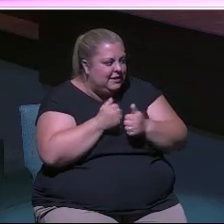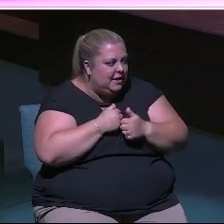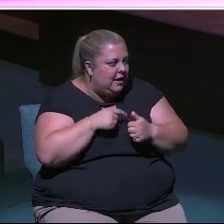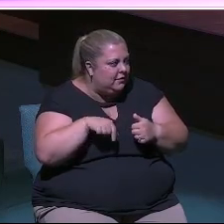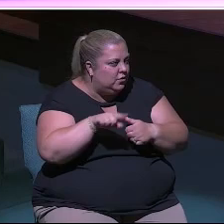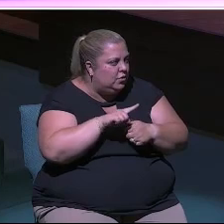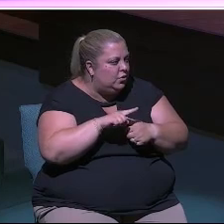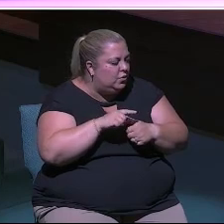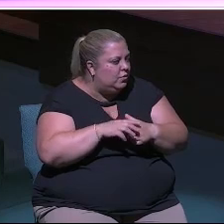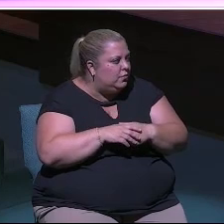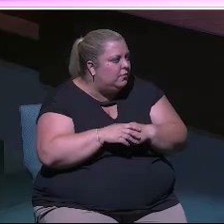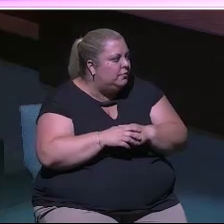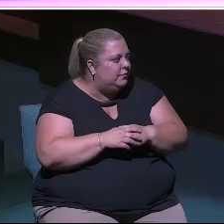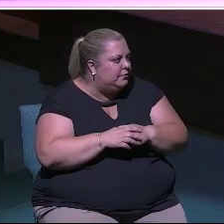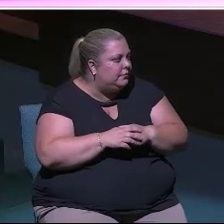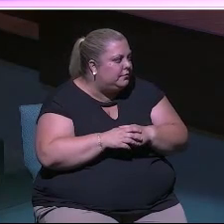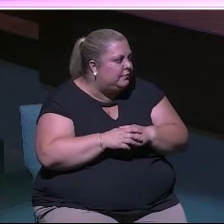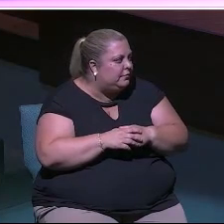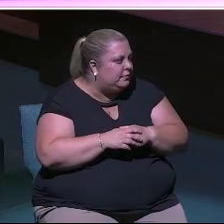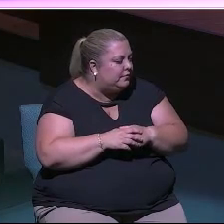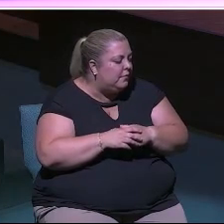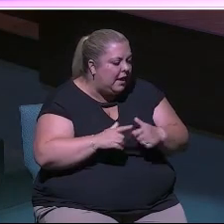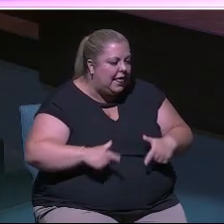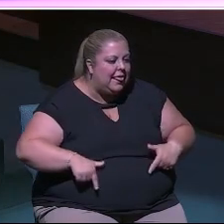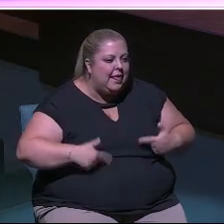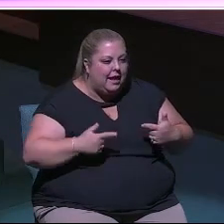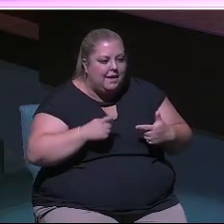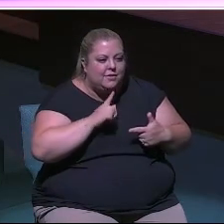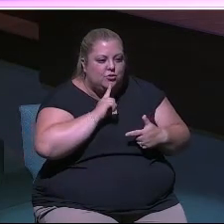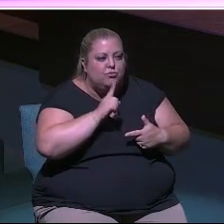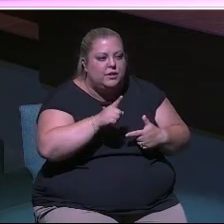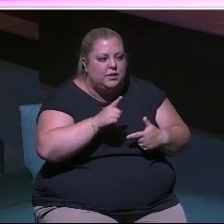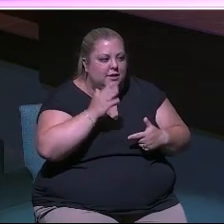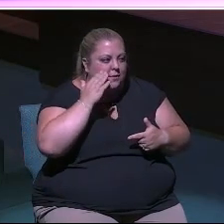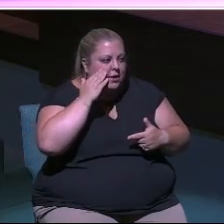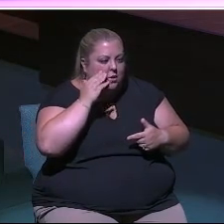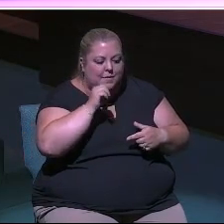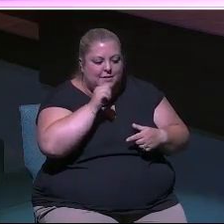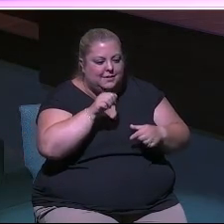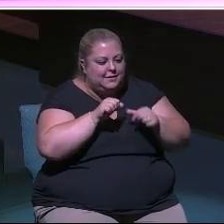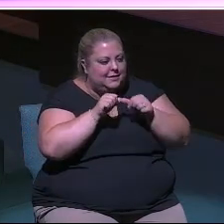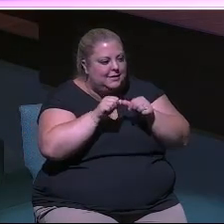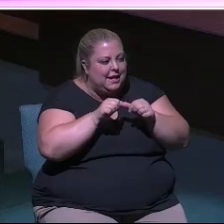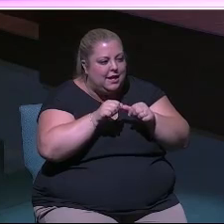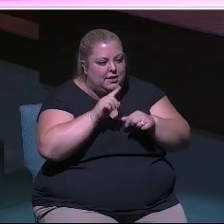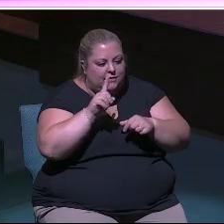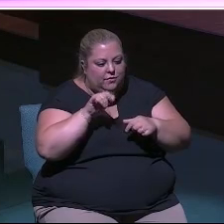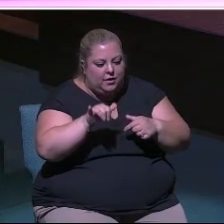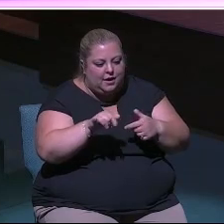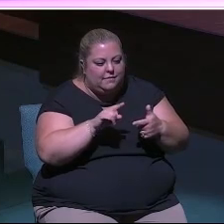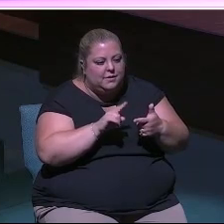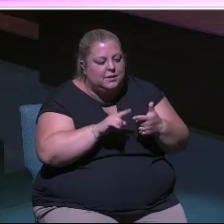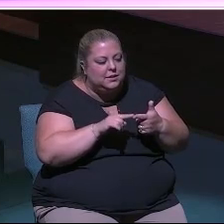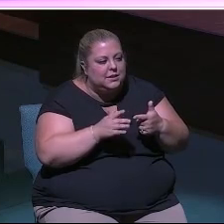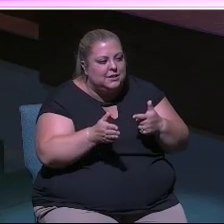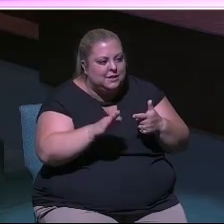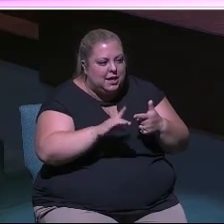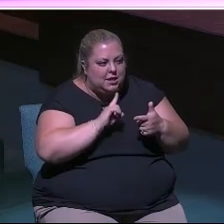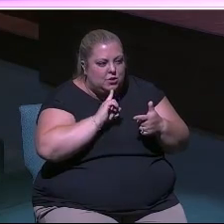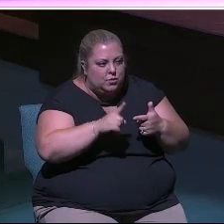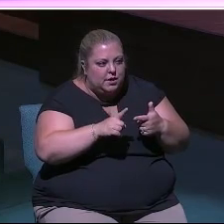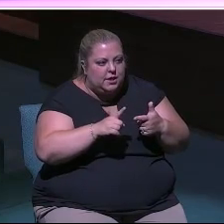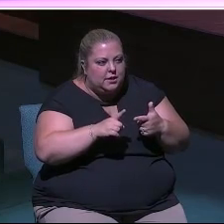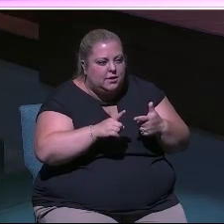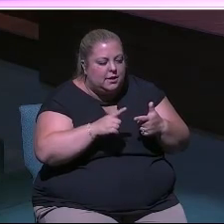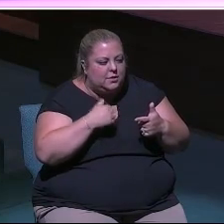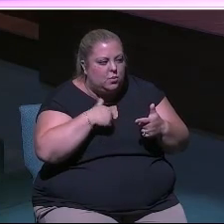And life is real as we know it, but it doesn't last forever. Death is real as we know it.